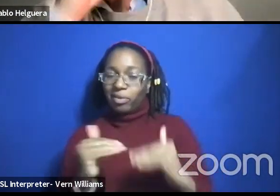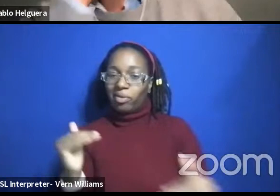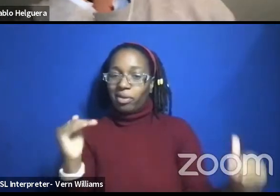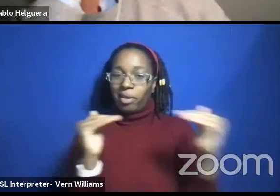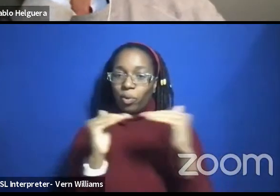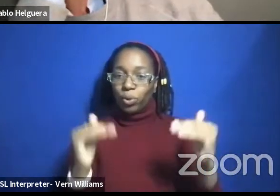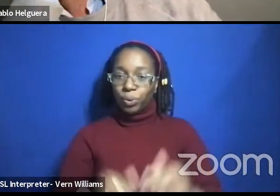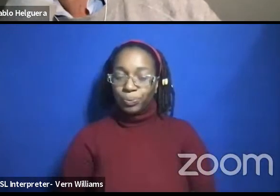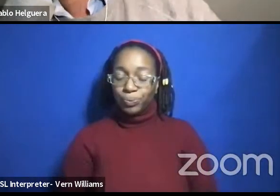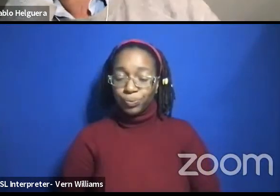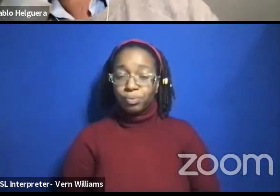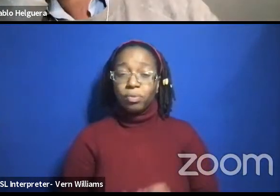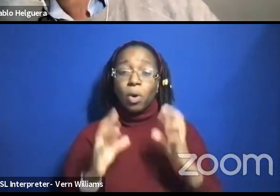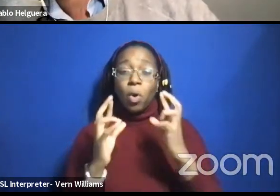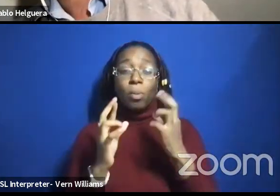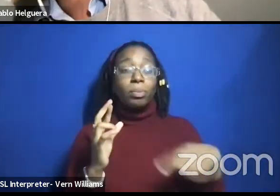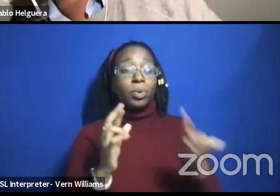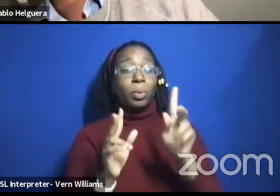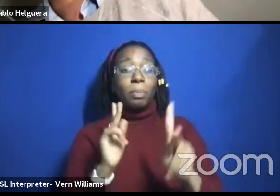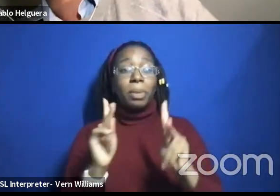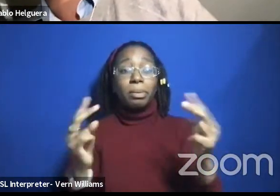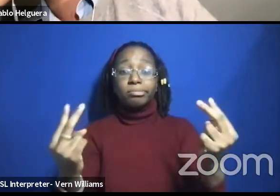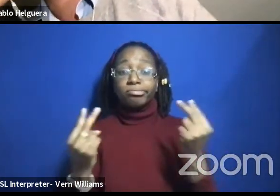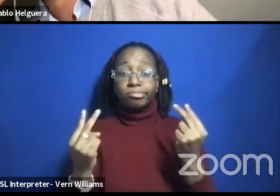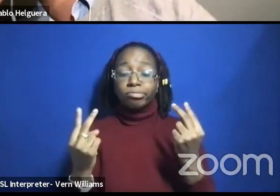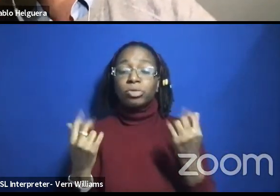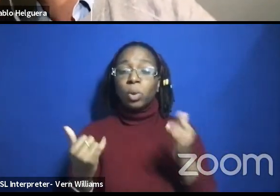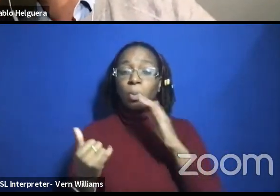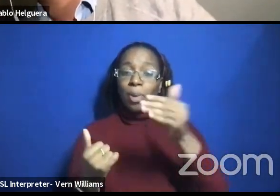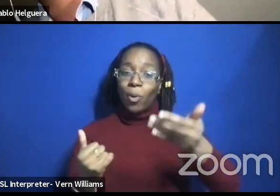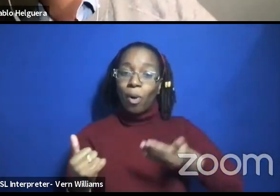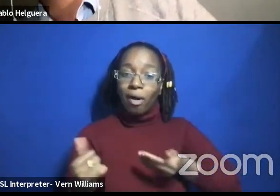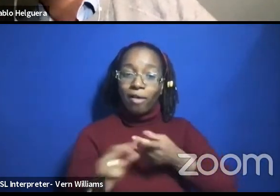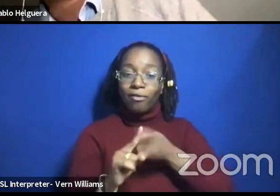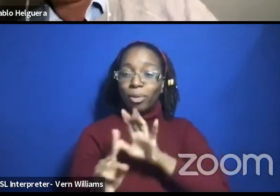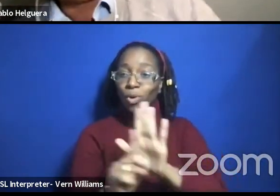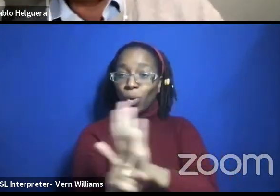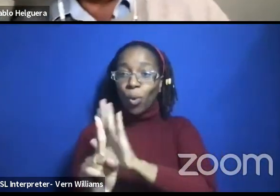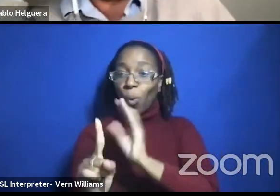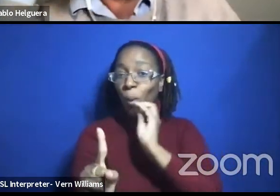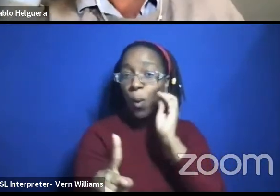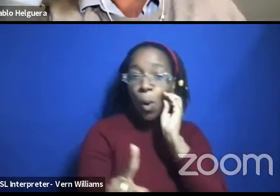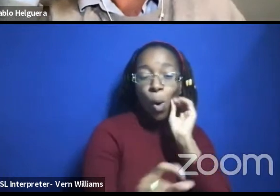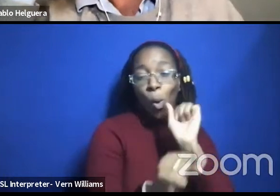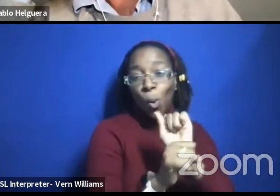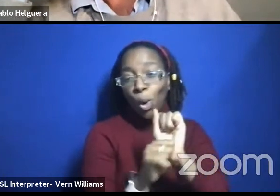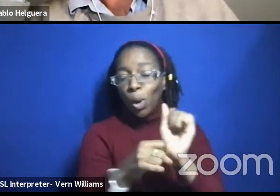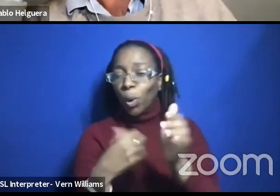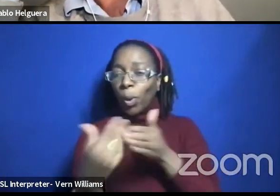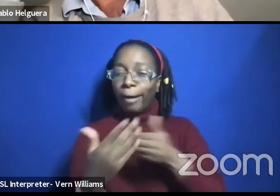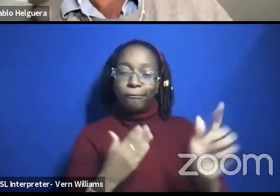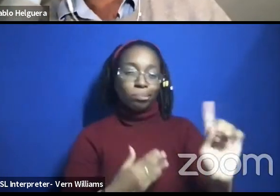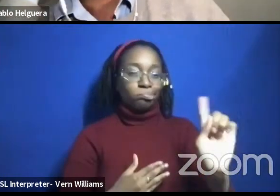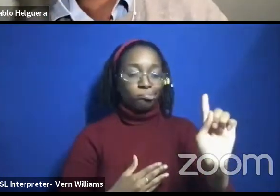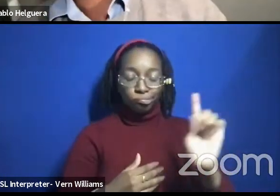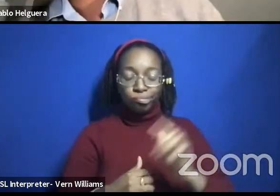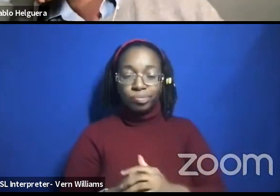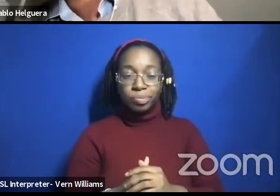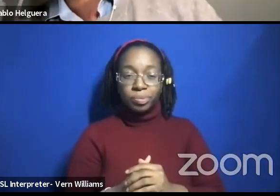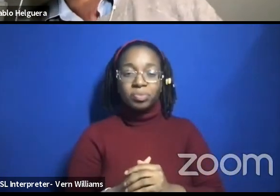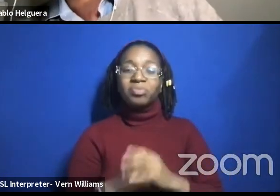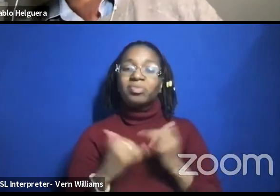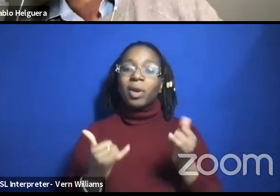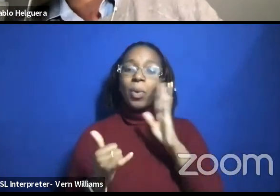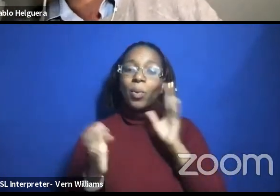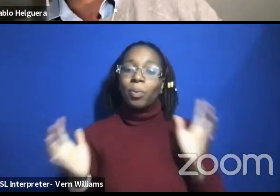feel welcomed and included in this work from your own perspective places. As one step towards that, we encourage you to visit the